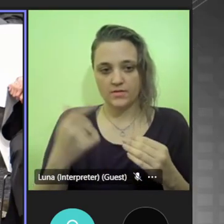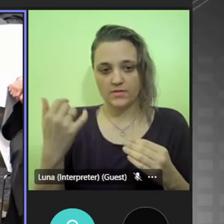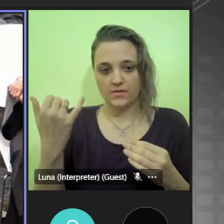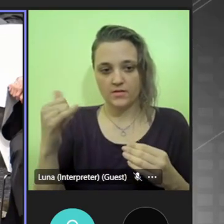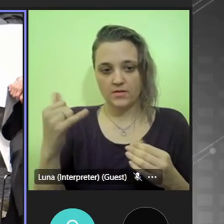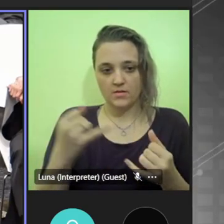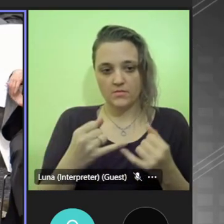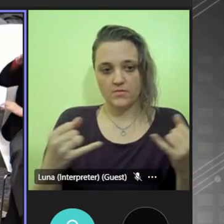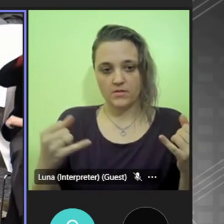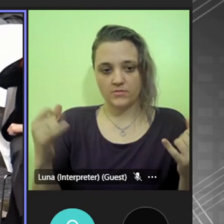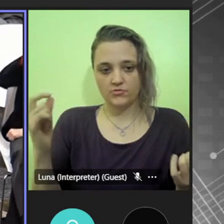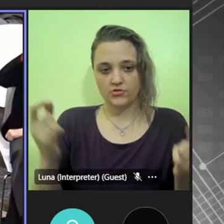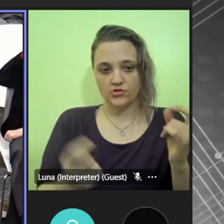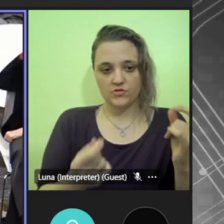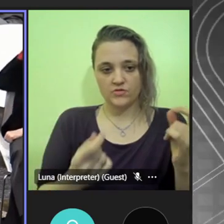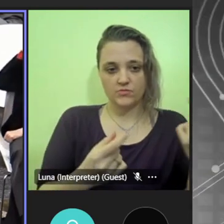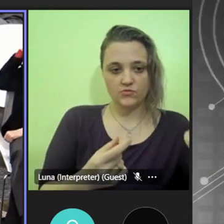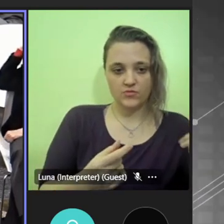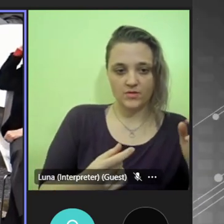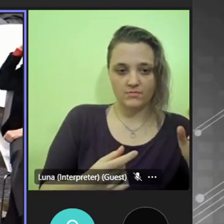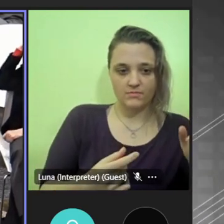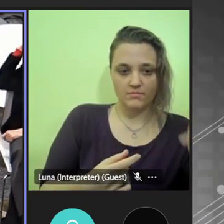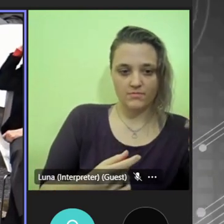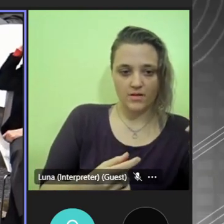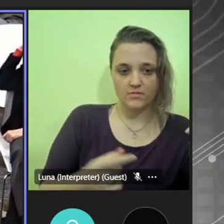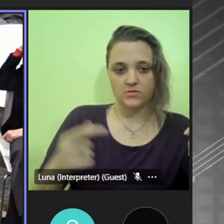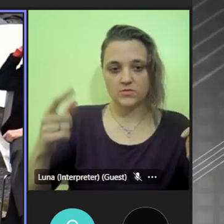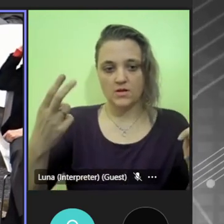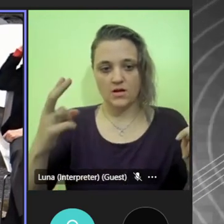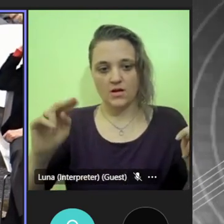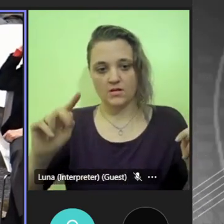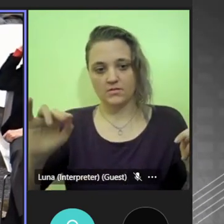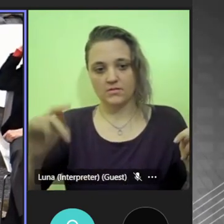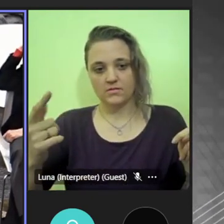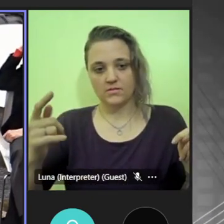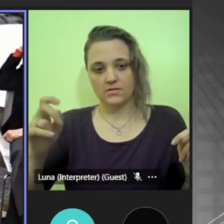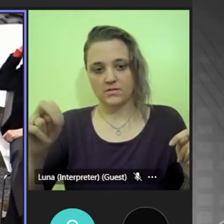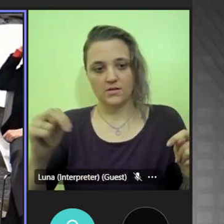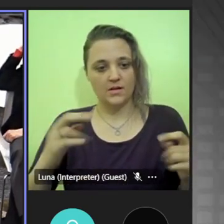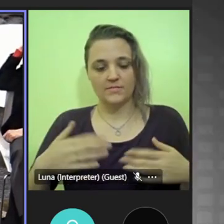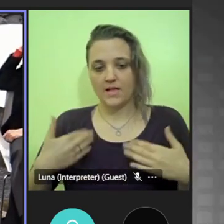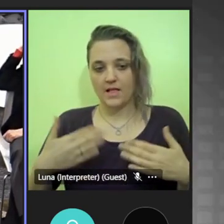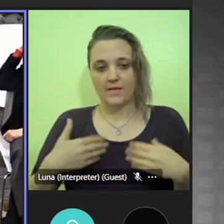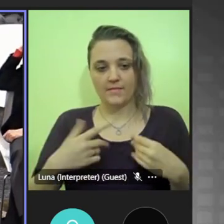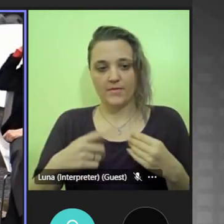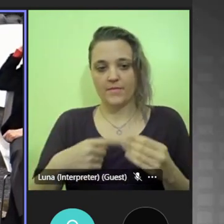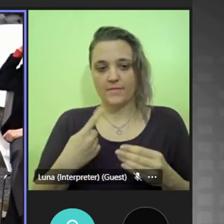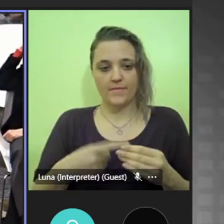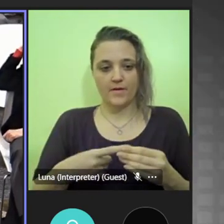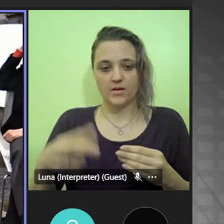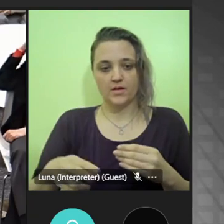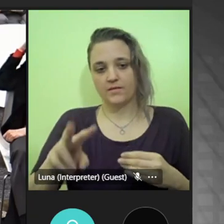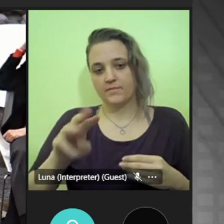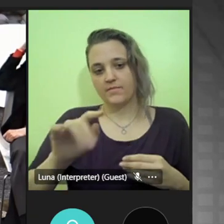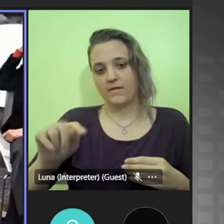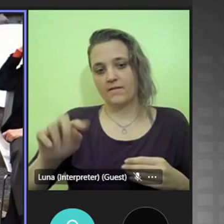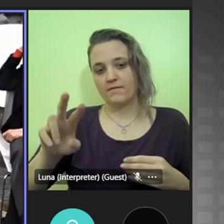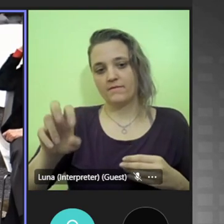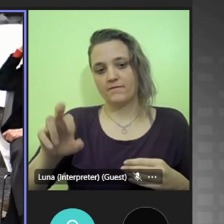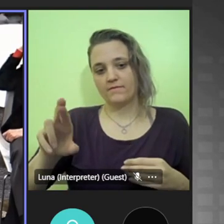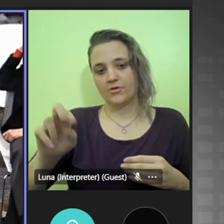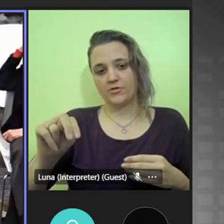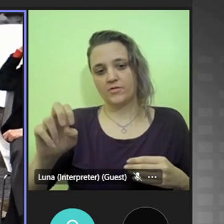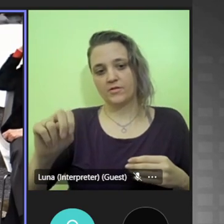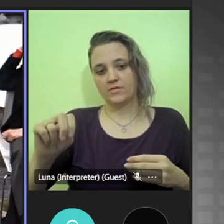changes going from Greenbelt to Huntington. And I'm not too happy about cutting back to Mount Vernon Square. At the